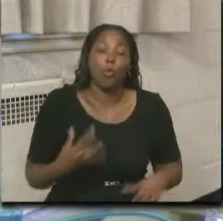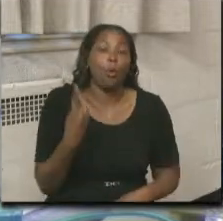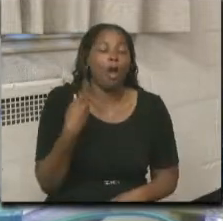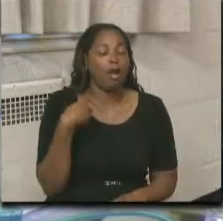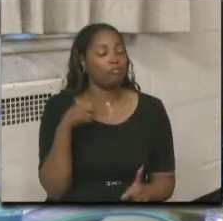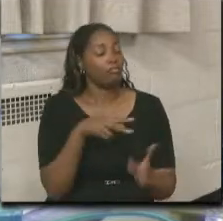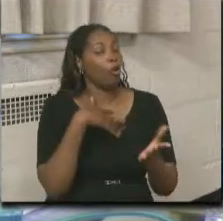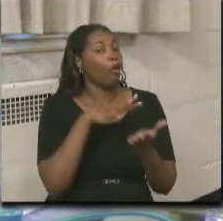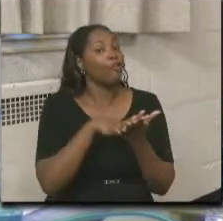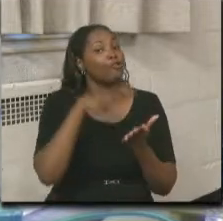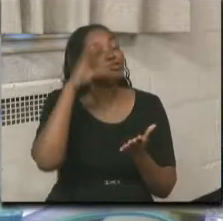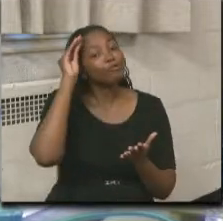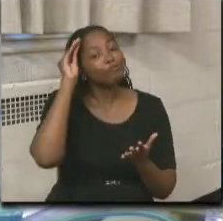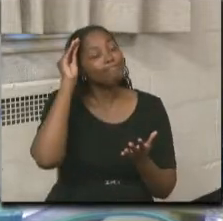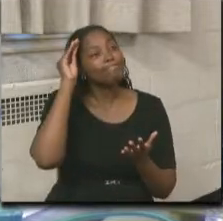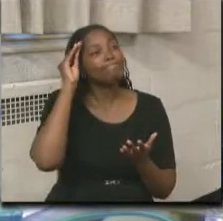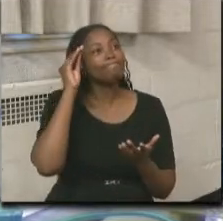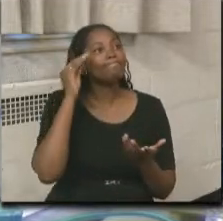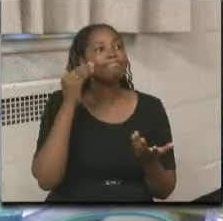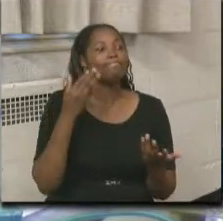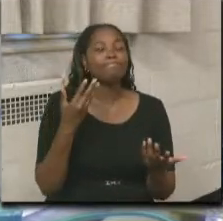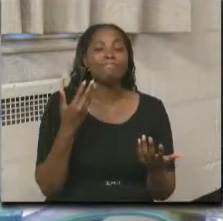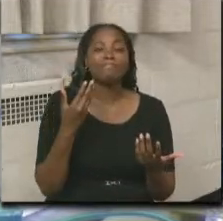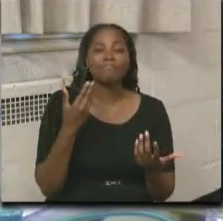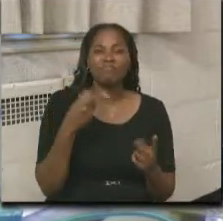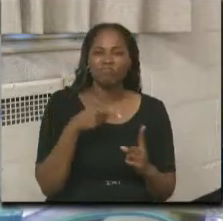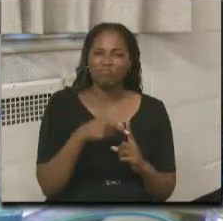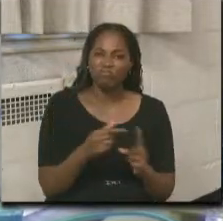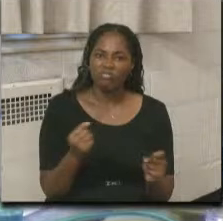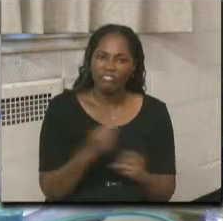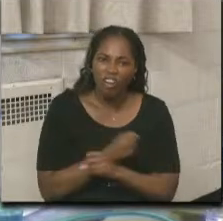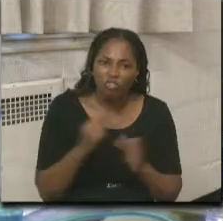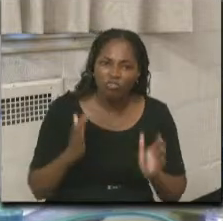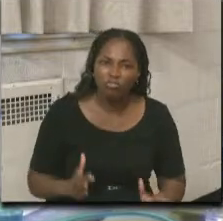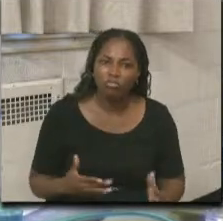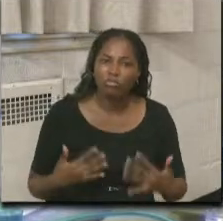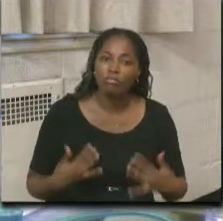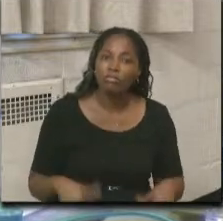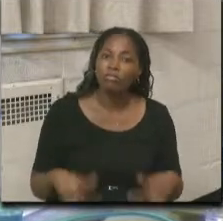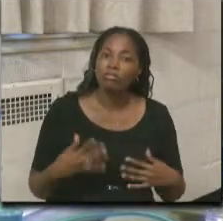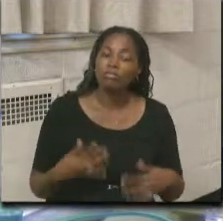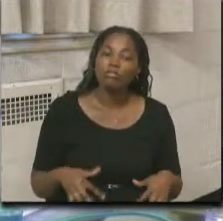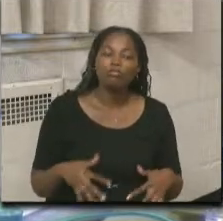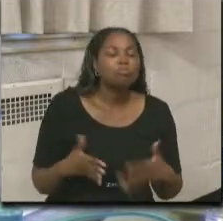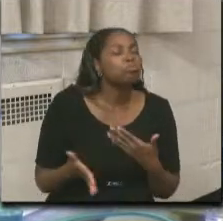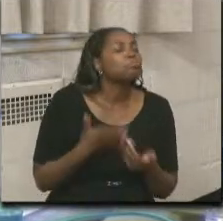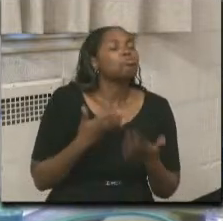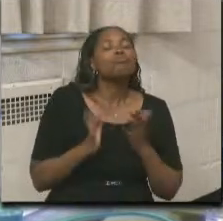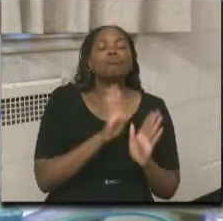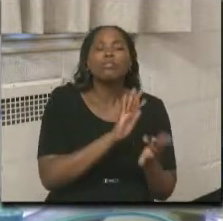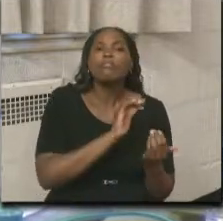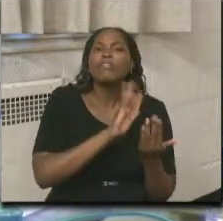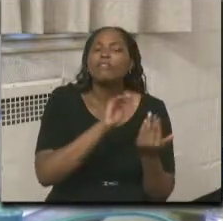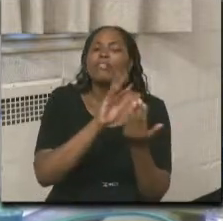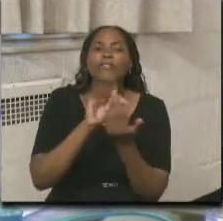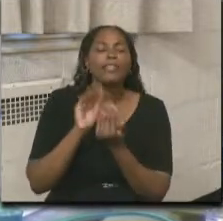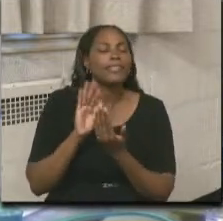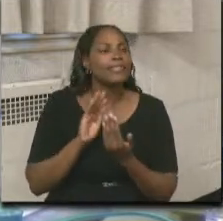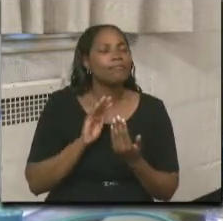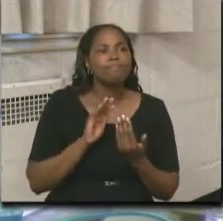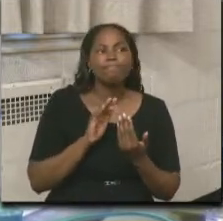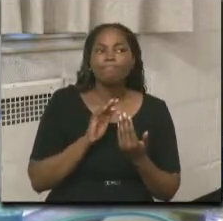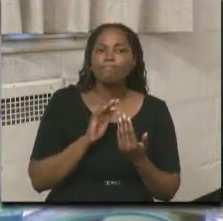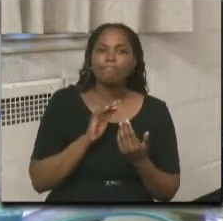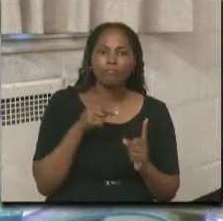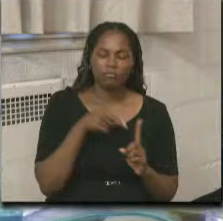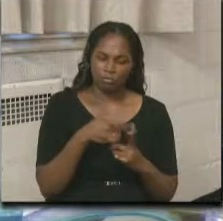her is she's a fighter. And no matter what she faces,